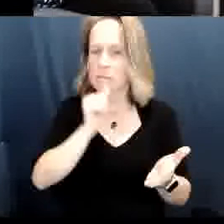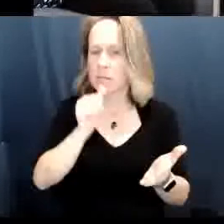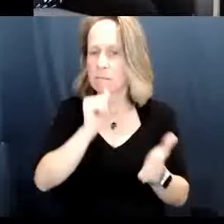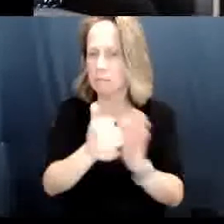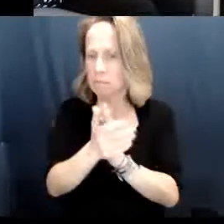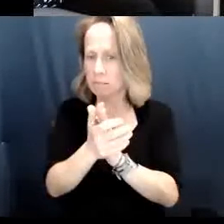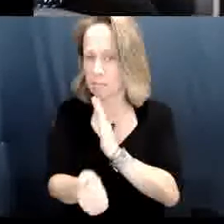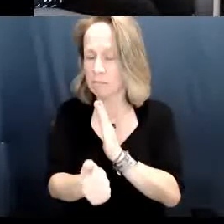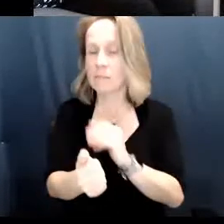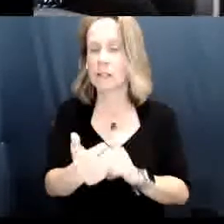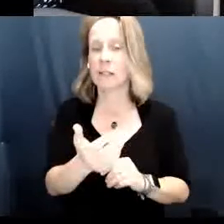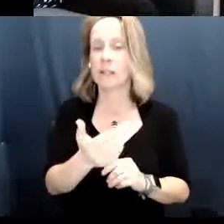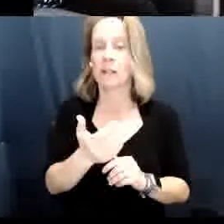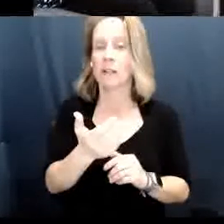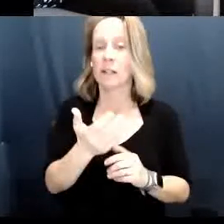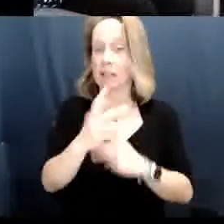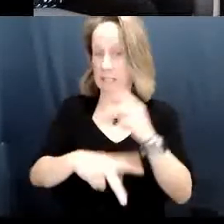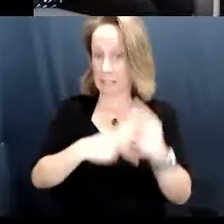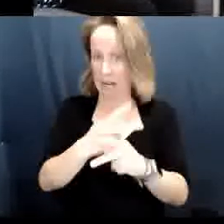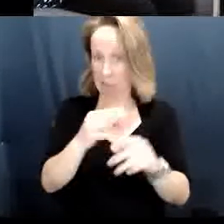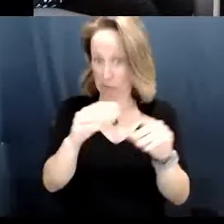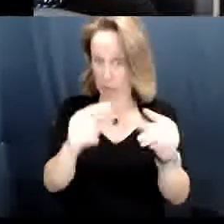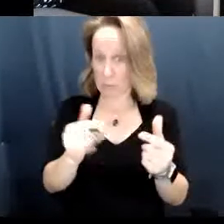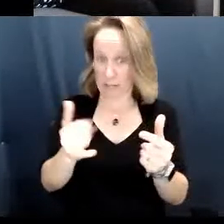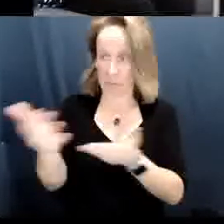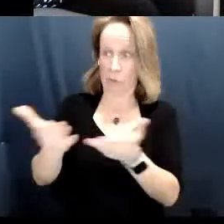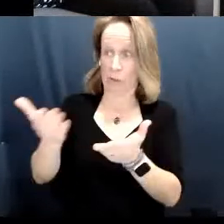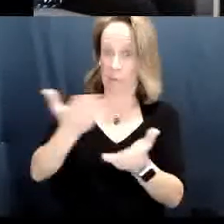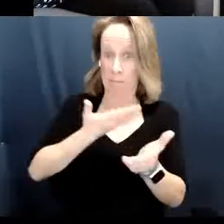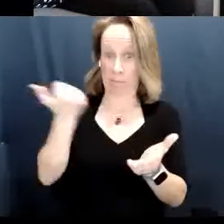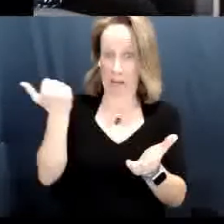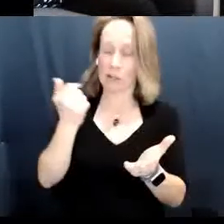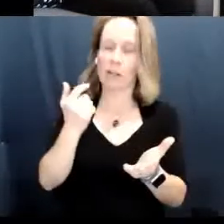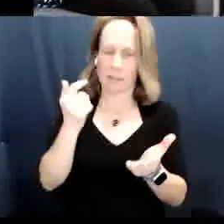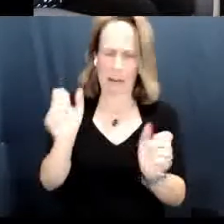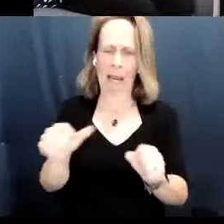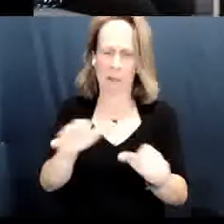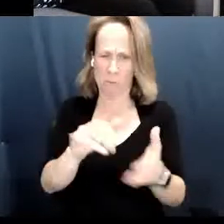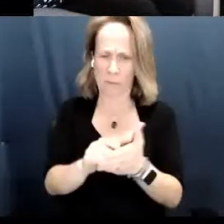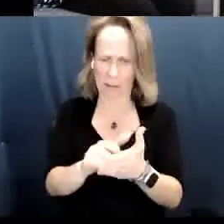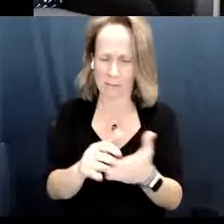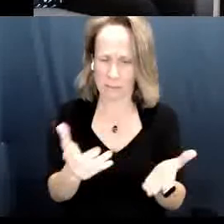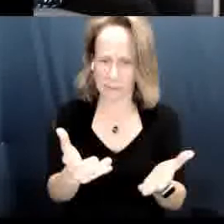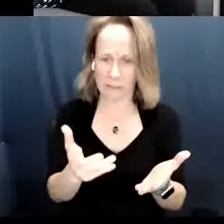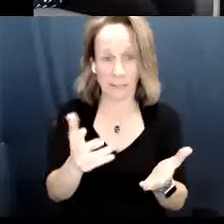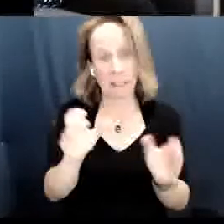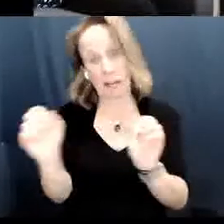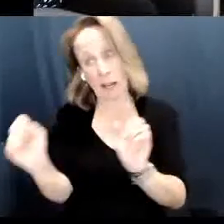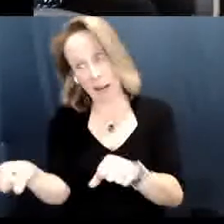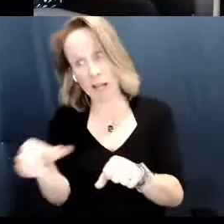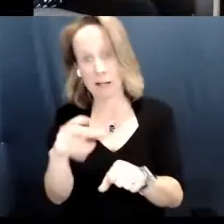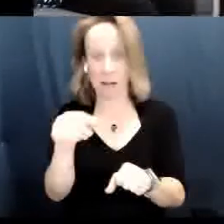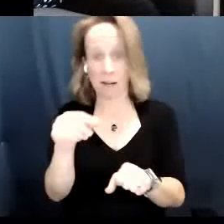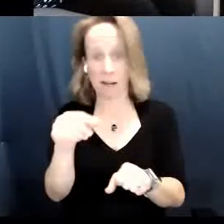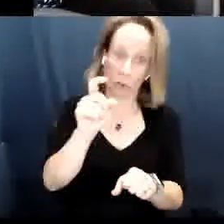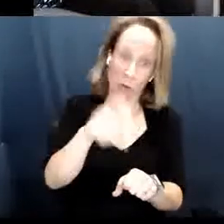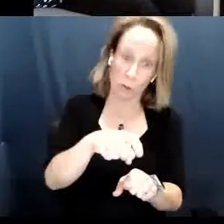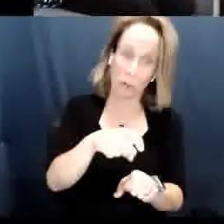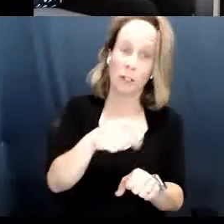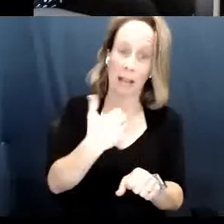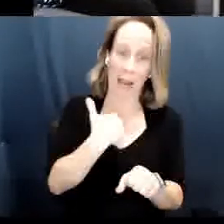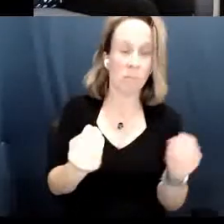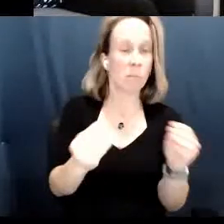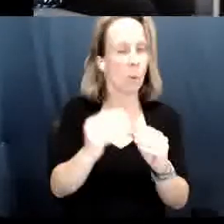best serve the community does those things. There can and should be more than one type of support